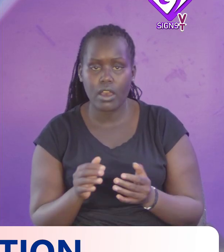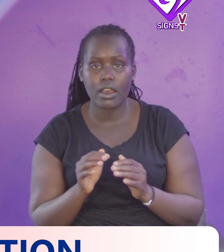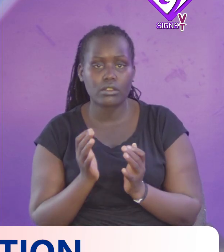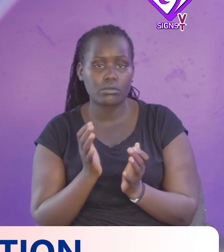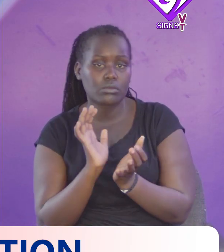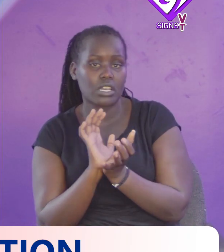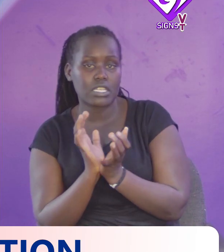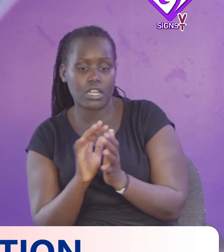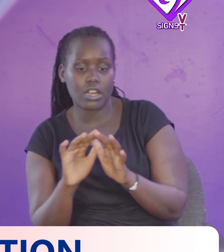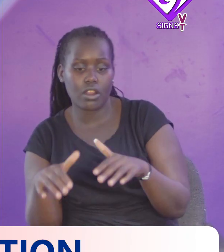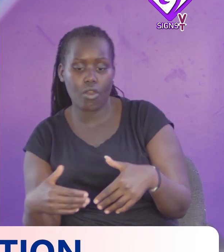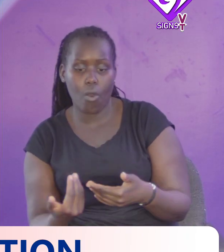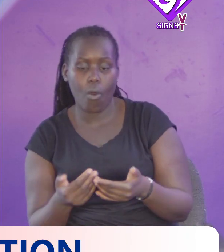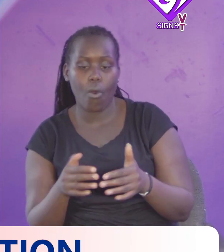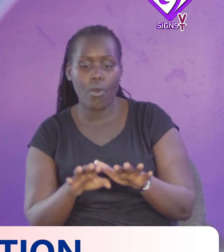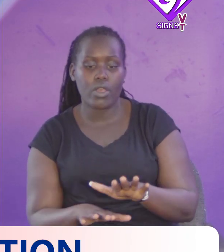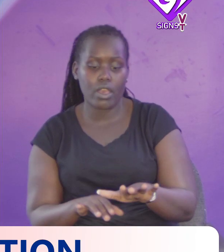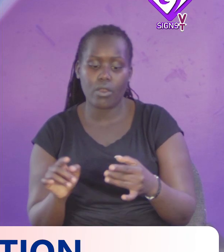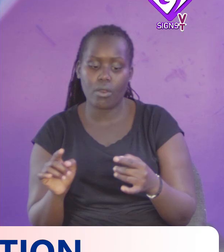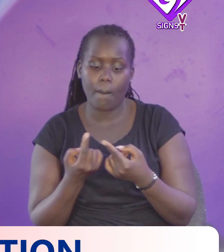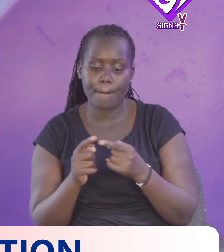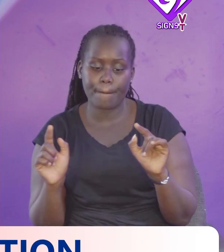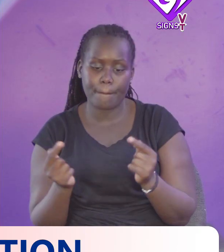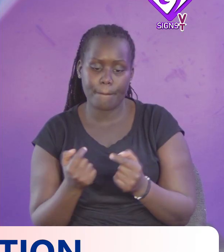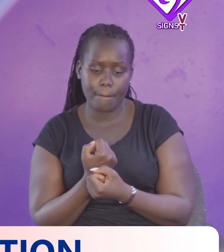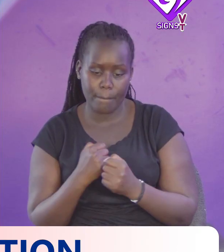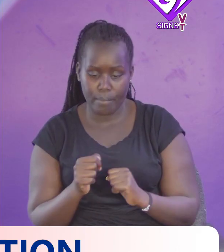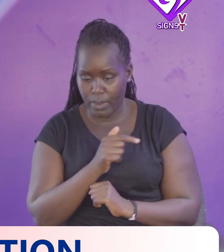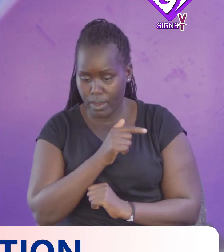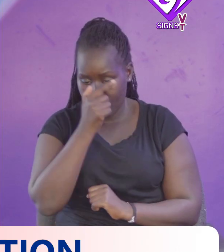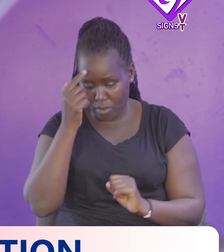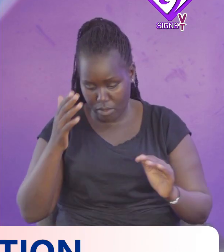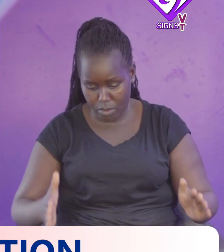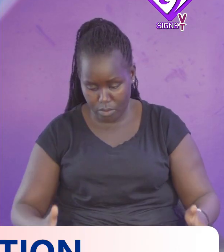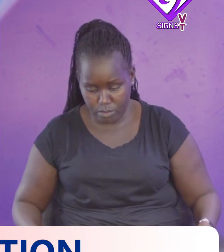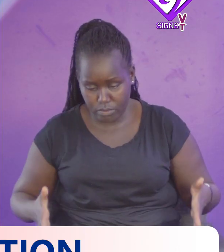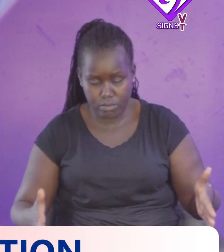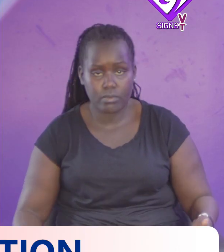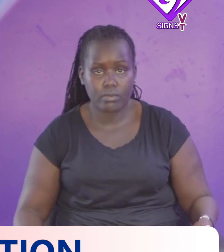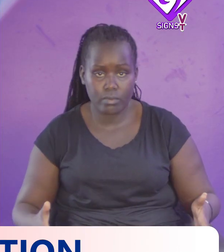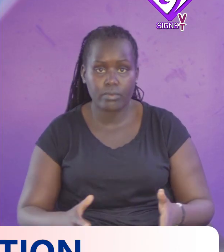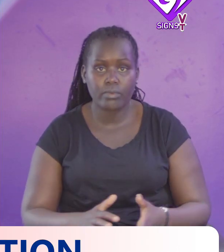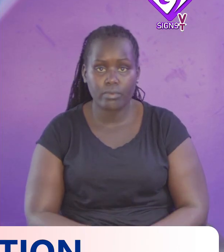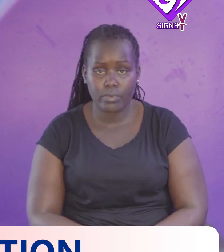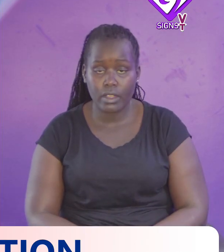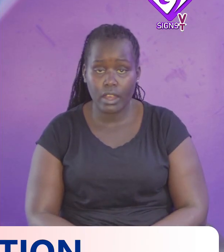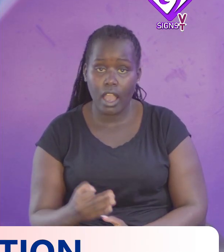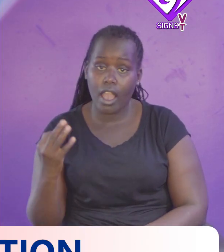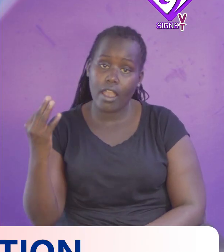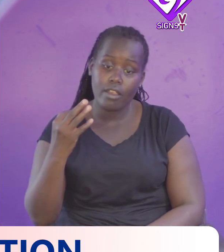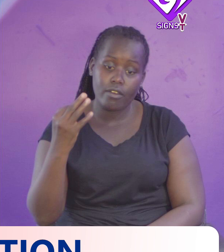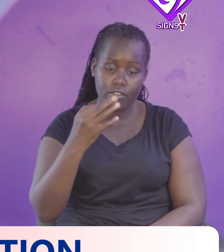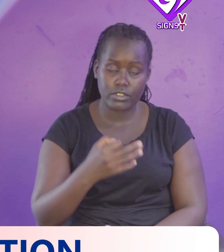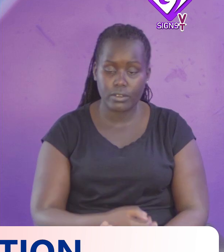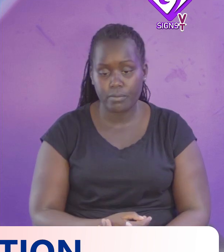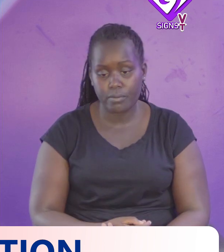Nyayo. But she couldn't because she's on wheelchair, So in future, I don't